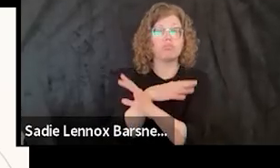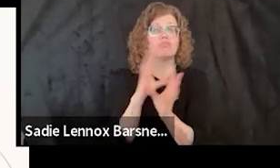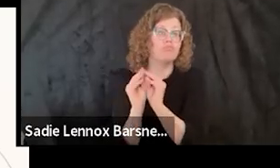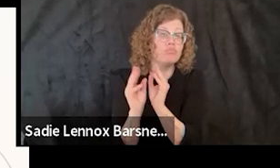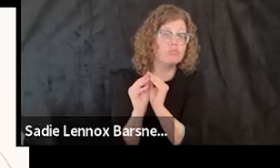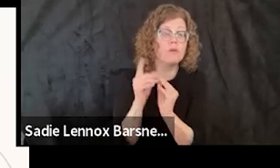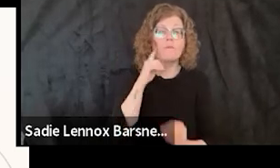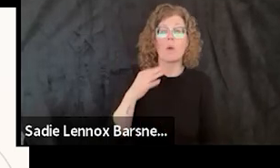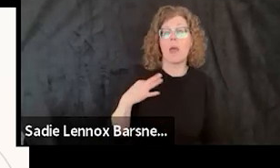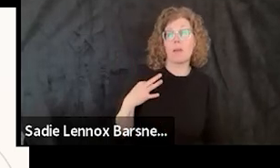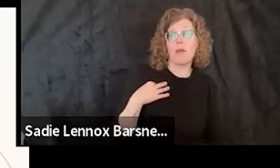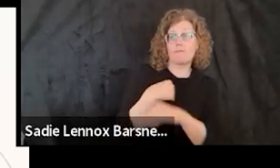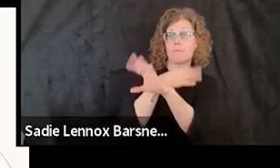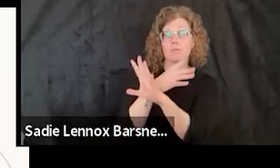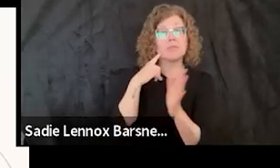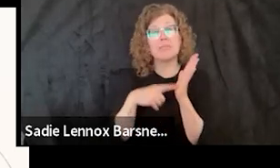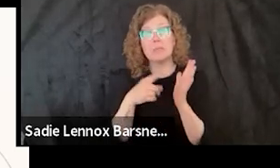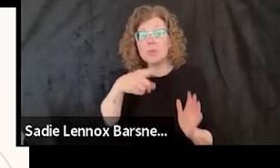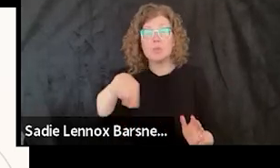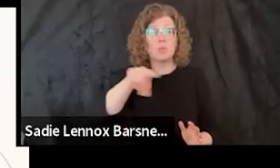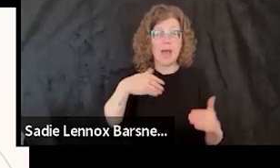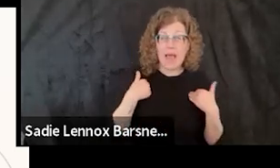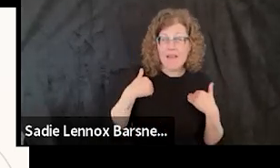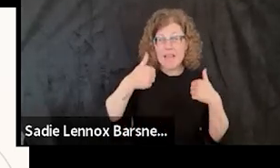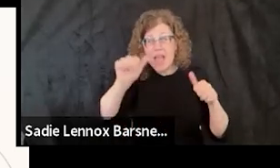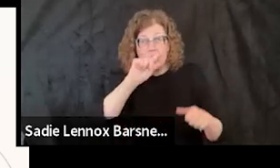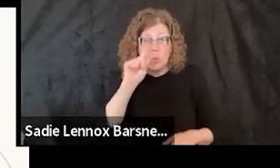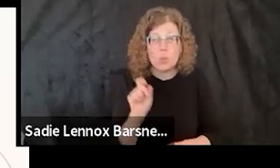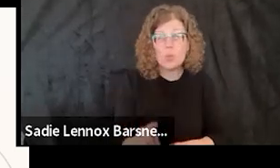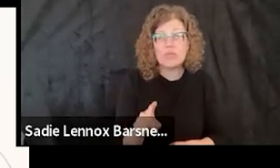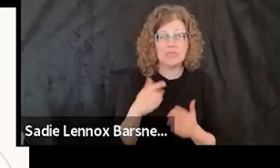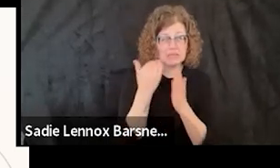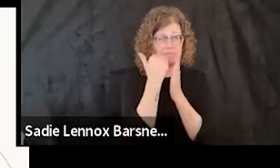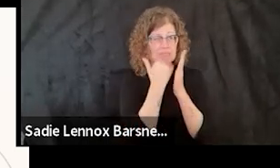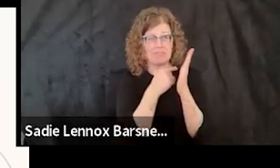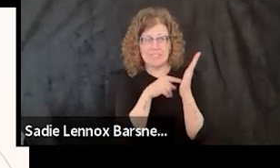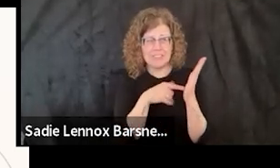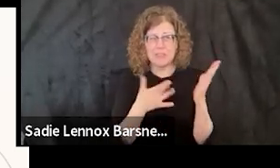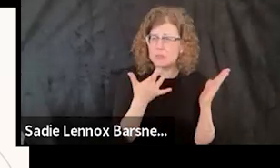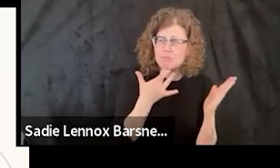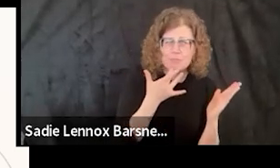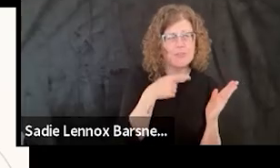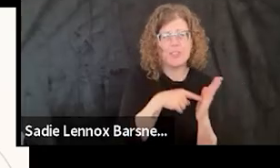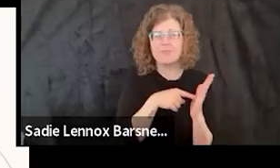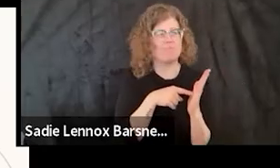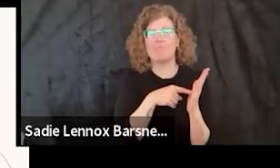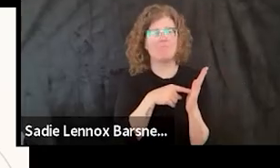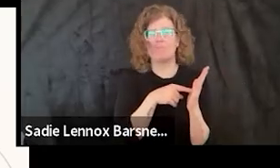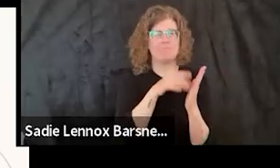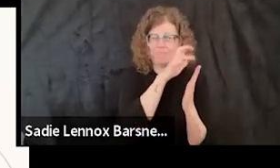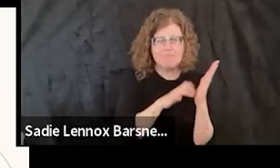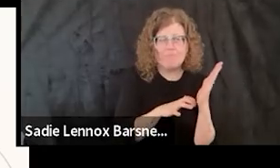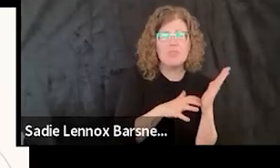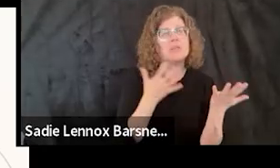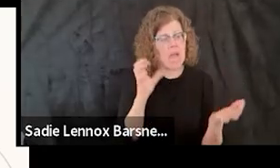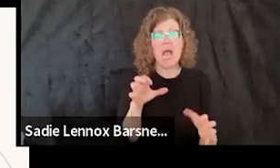you would prefer to answer application questions verbally, you can submit an audio or video recording of yourself, or our